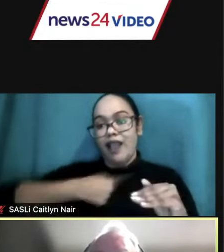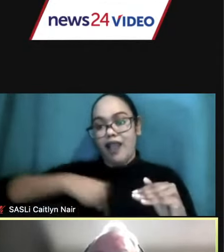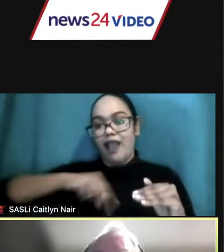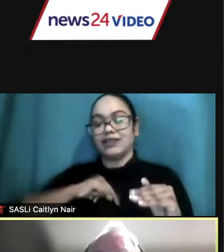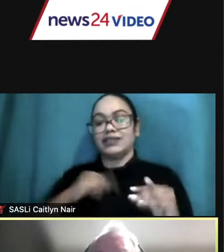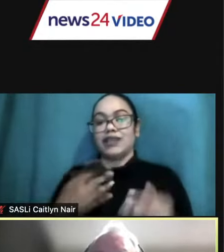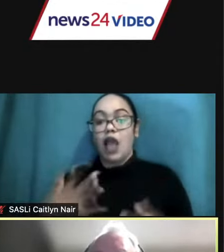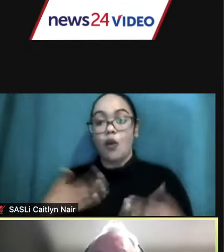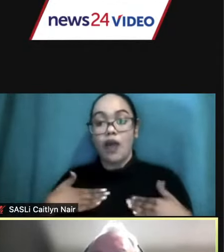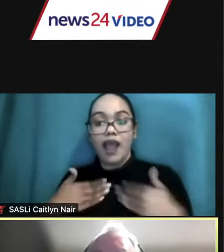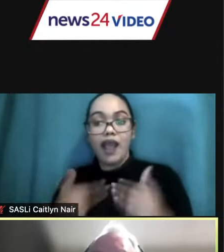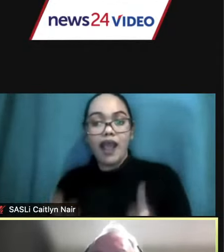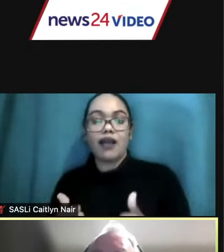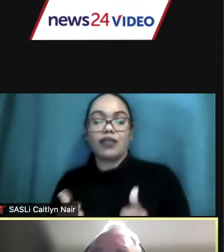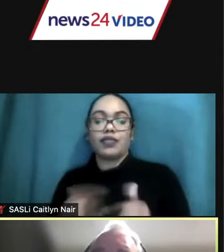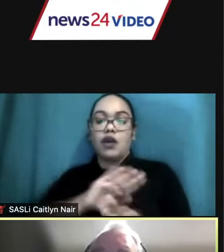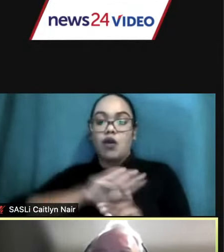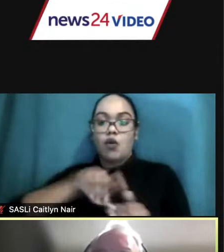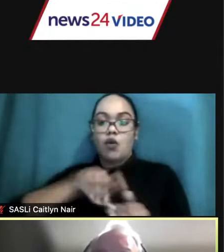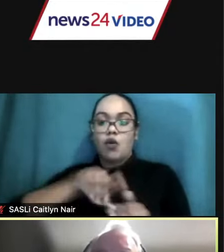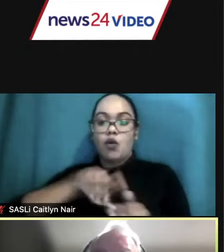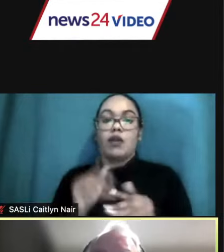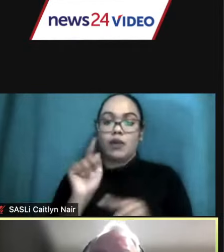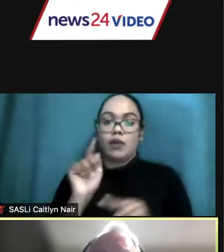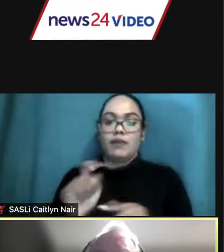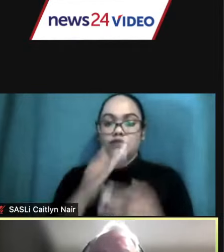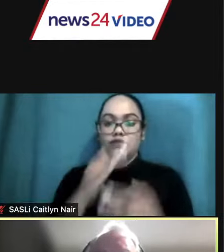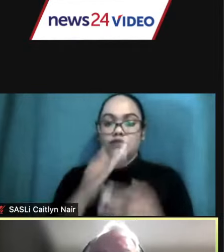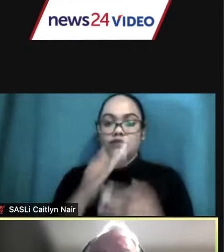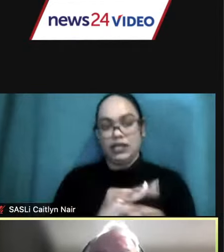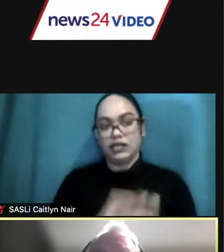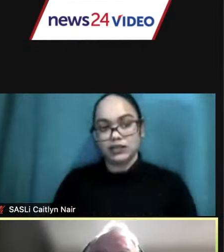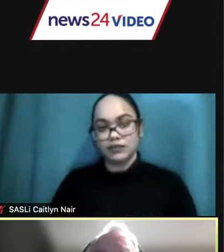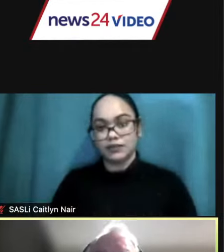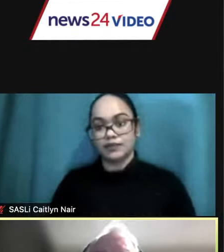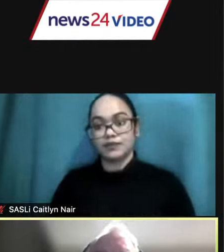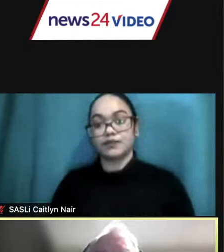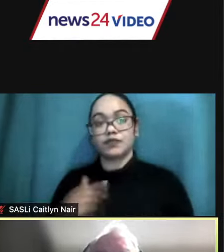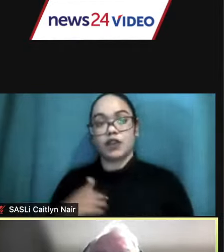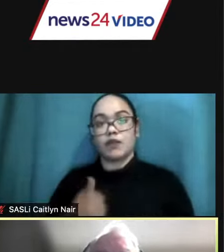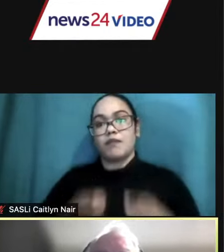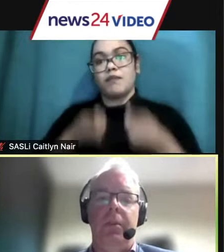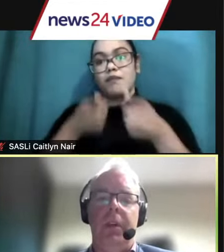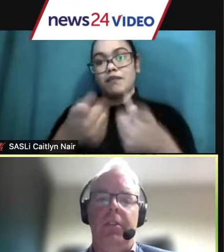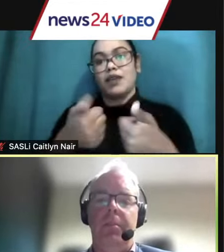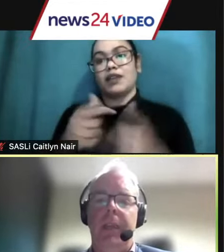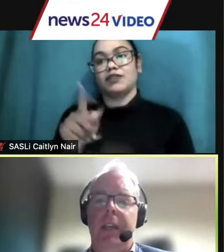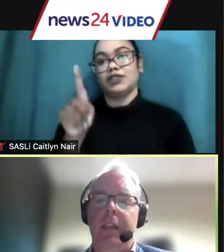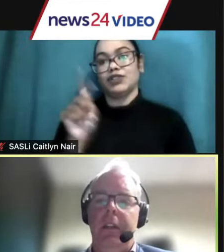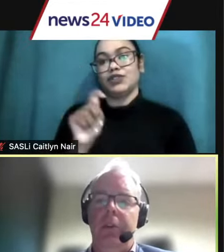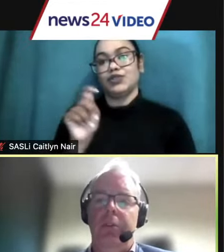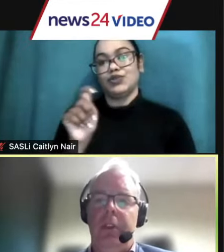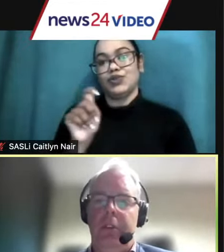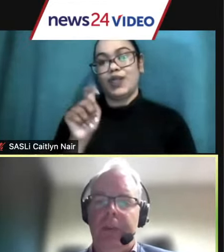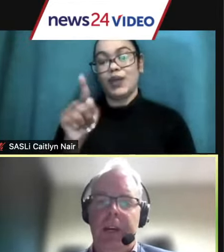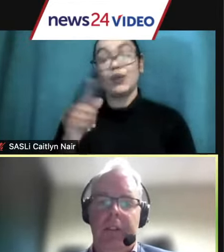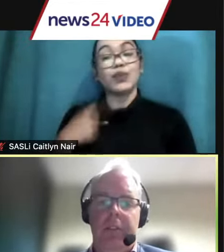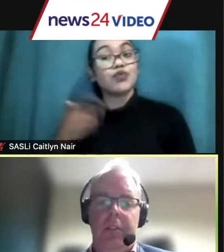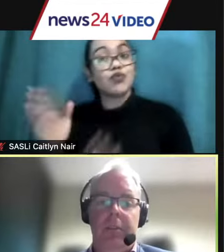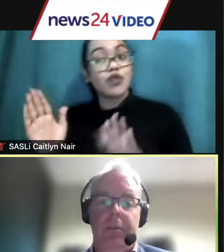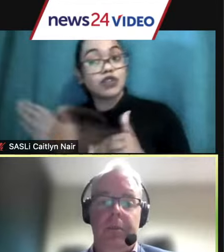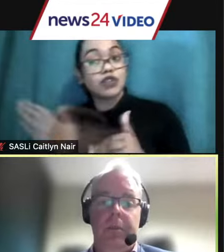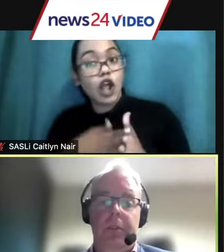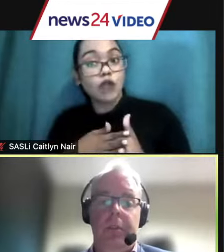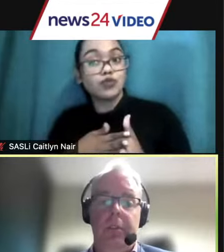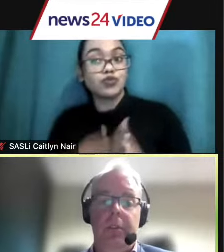system from another surge in cases. So I'll hand back in case Tullio wants to make any closing